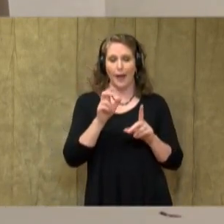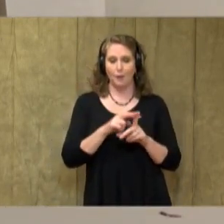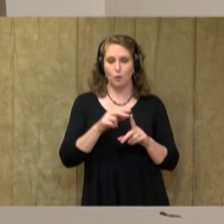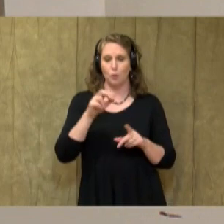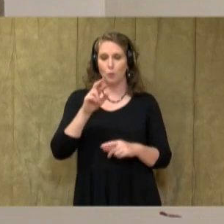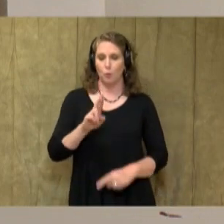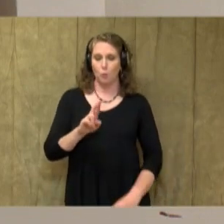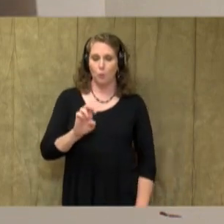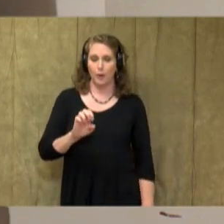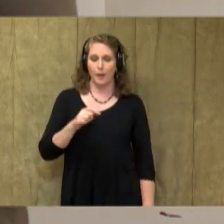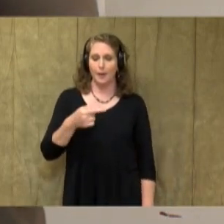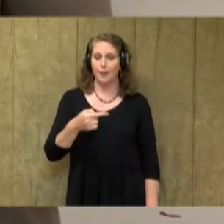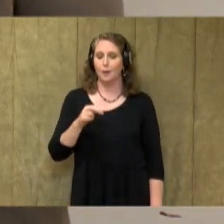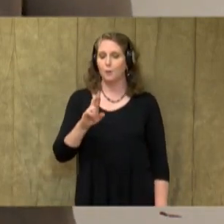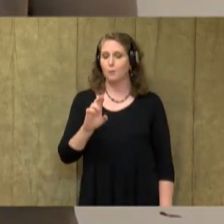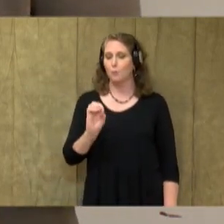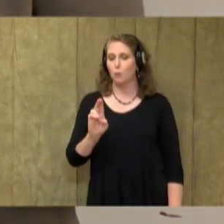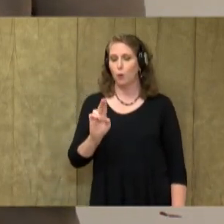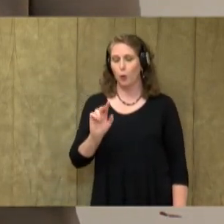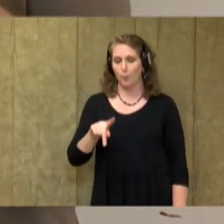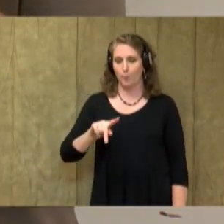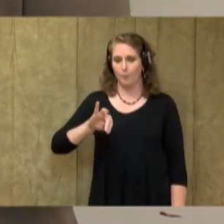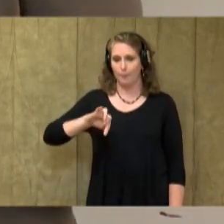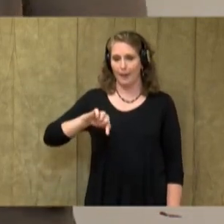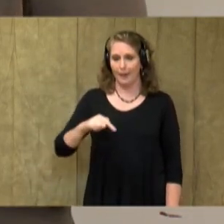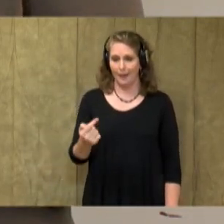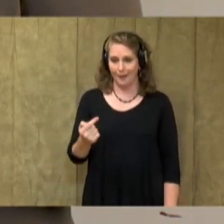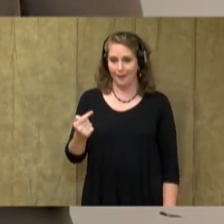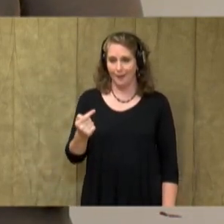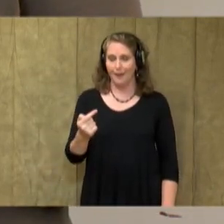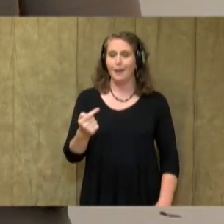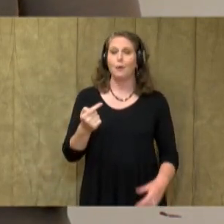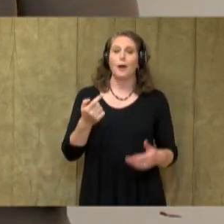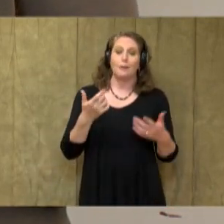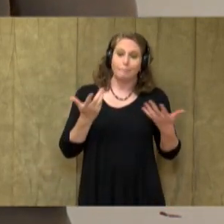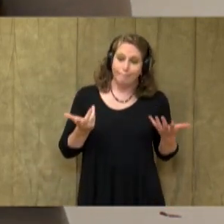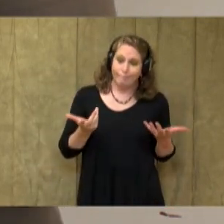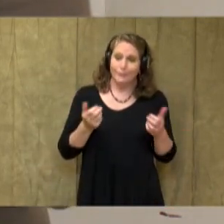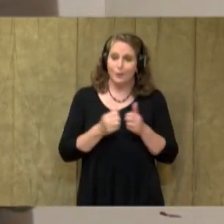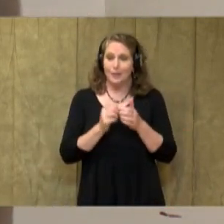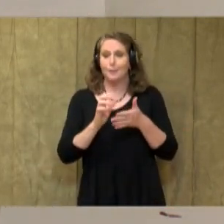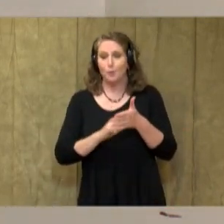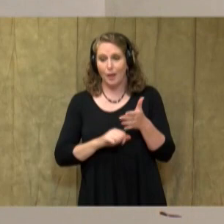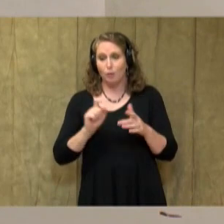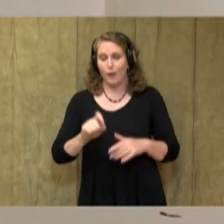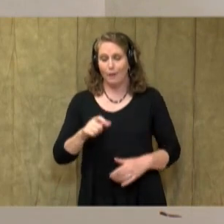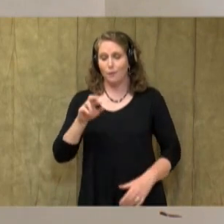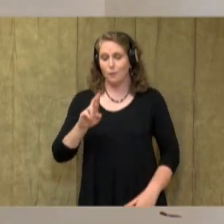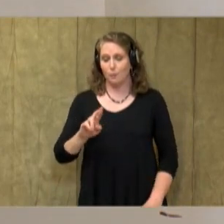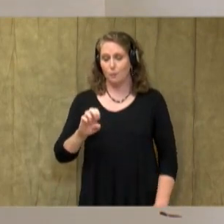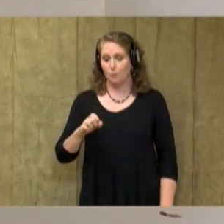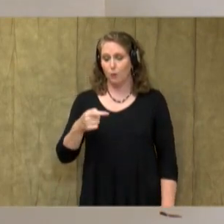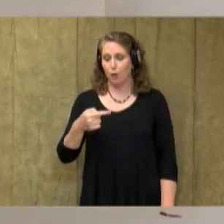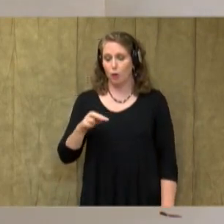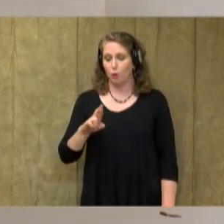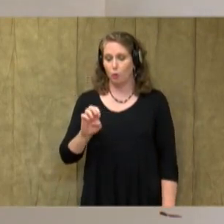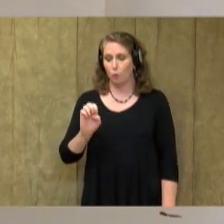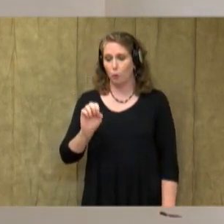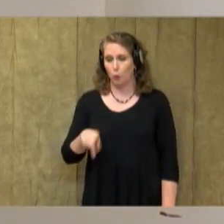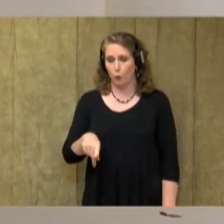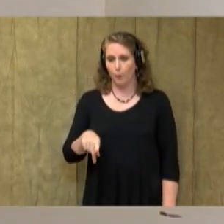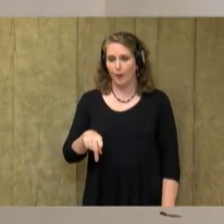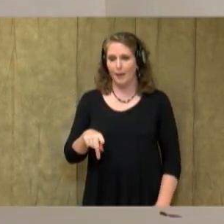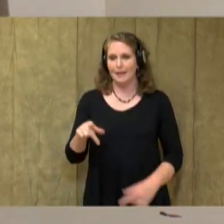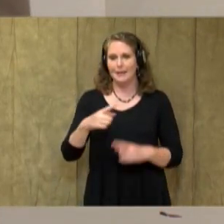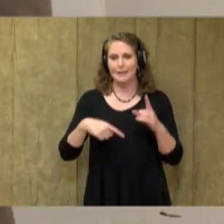regrouping. Well, sometimes with subtraction, you also have to regroup. Sometimes you don't have enough to take